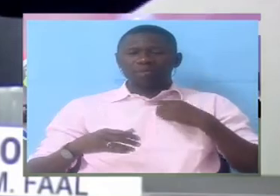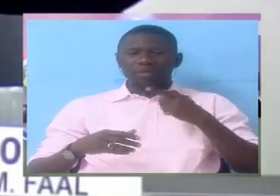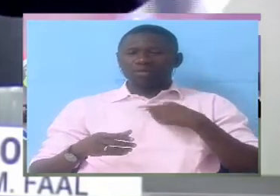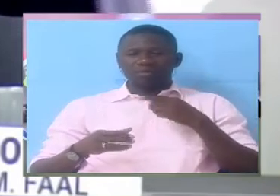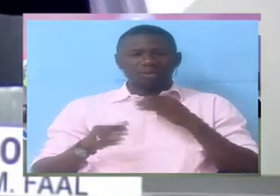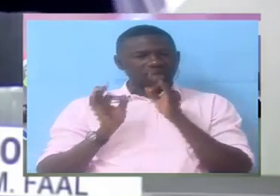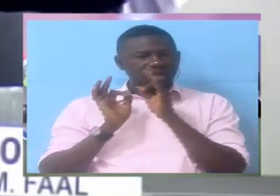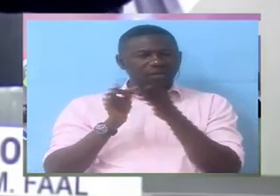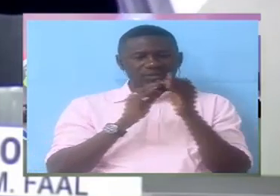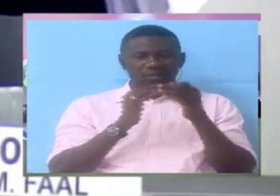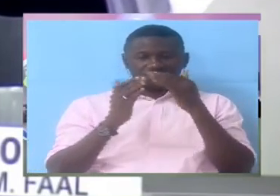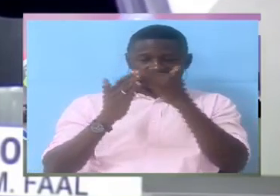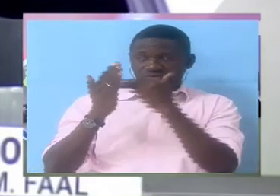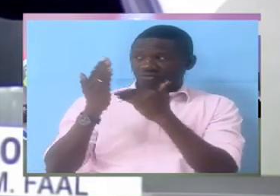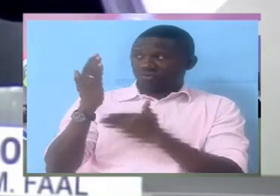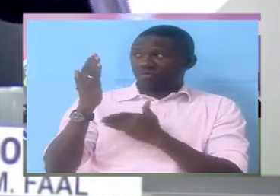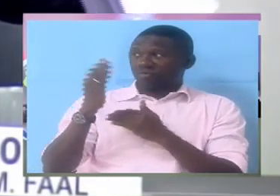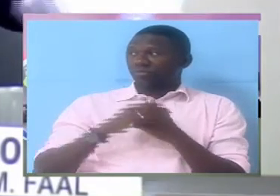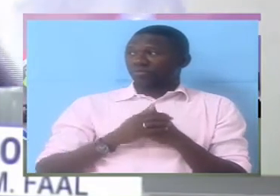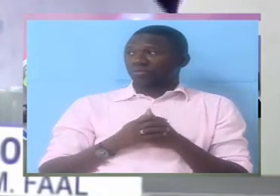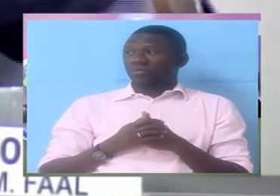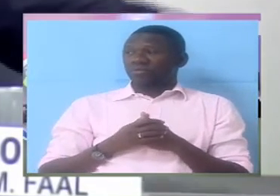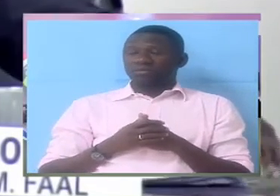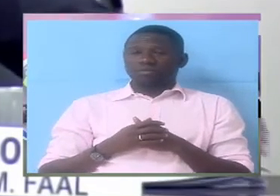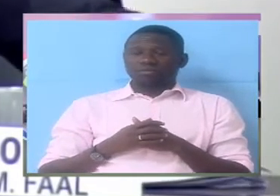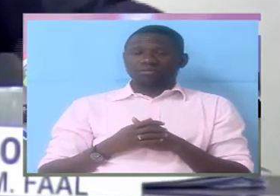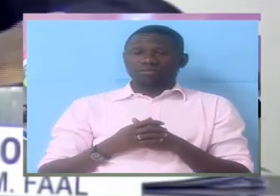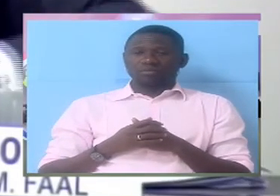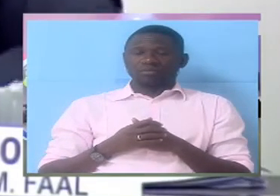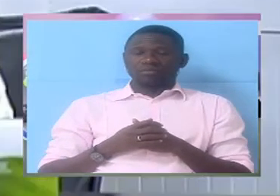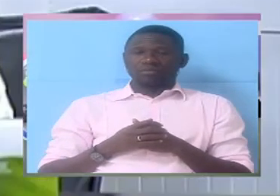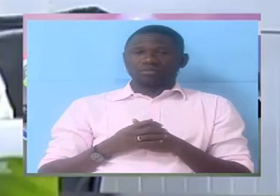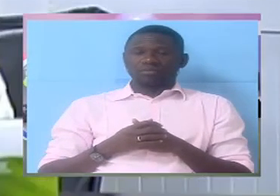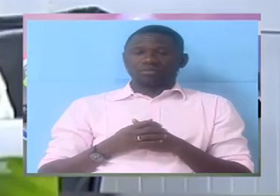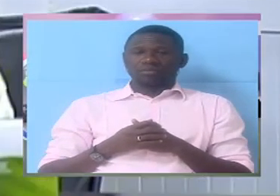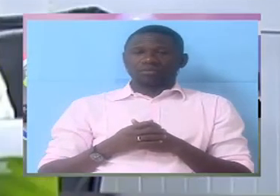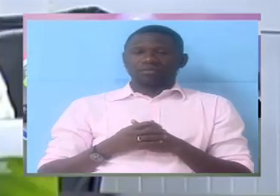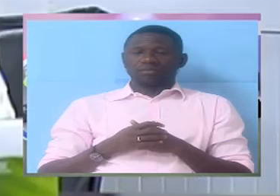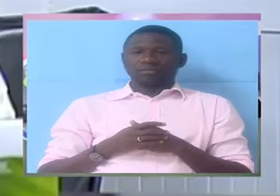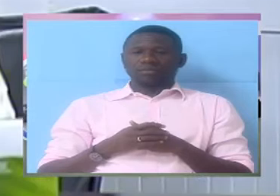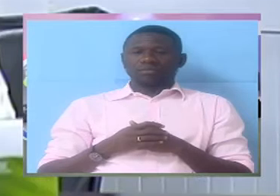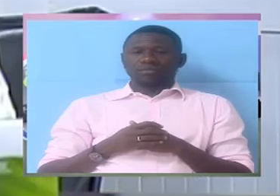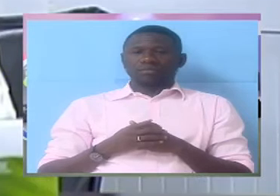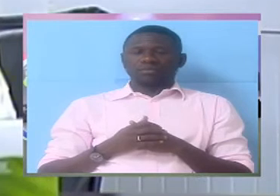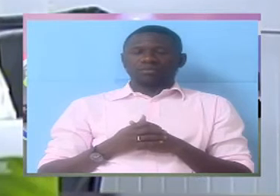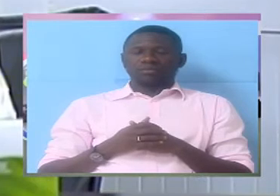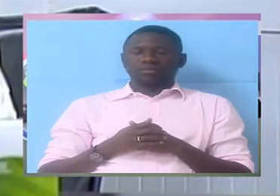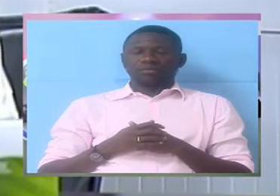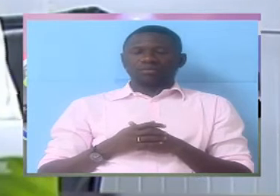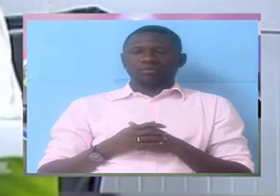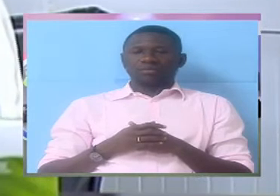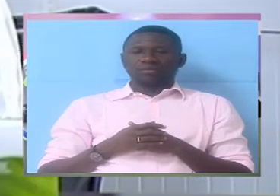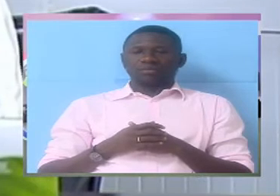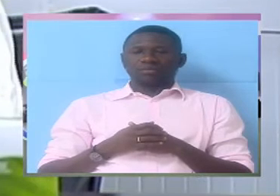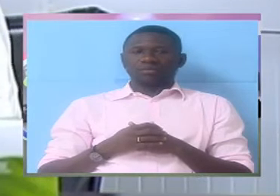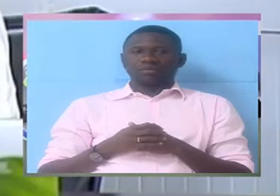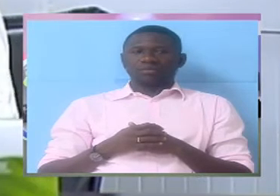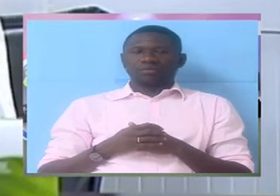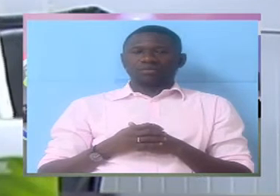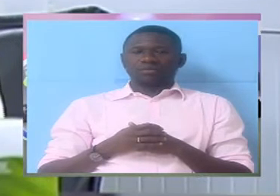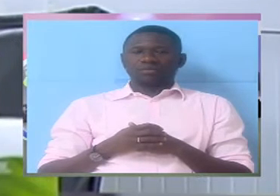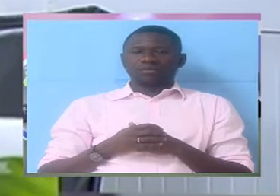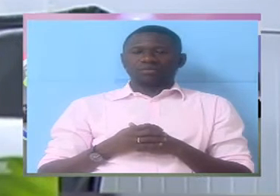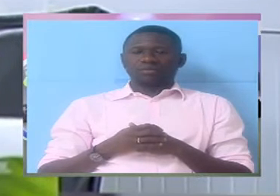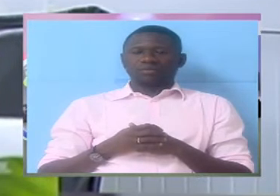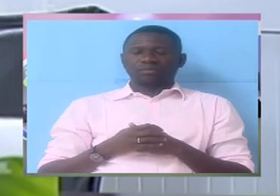raised? Awe be sonna malako atol keta molle men yalon ko ale mol men tajire ya atambi dala fang tanga mo men fo nanga